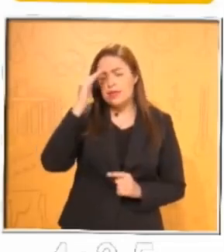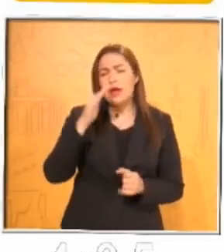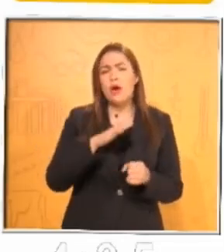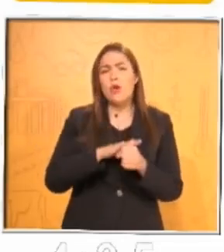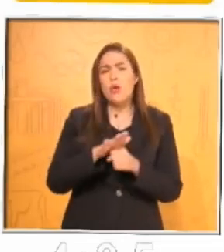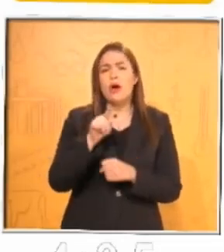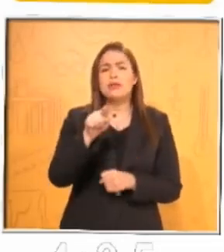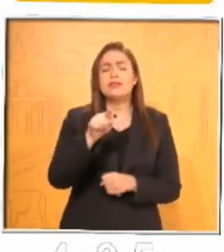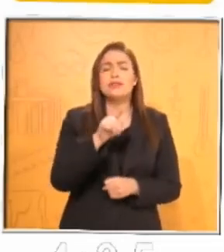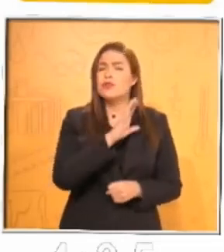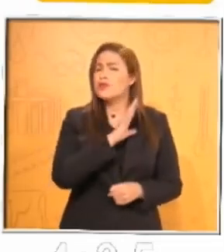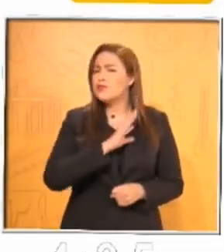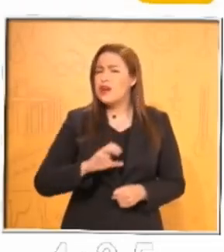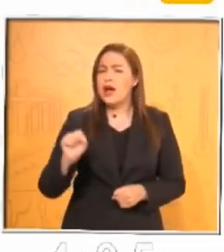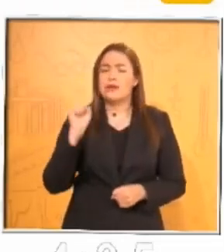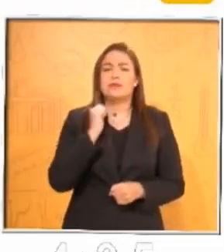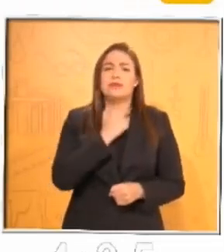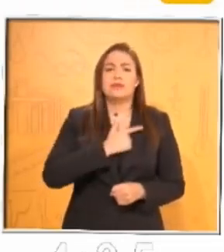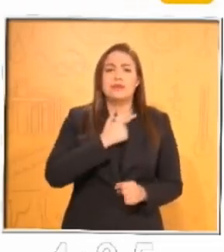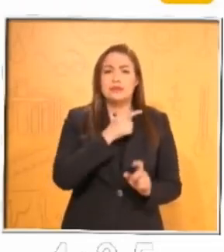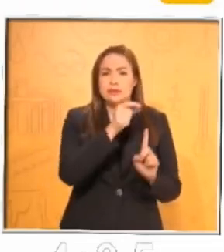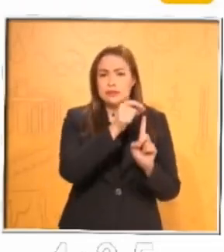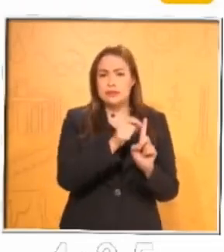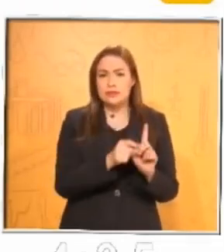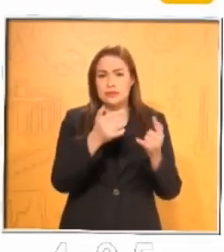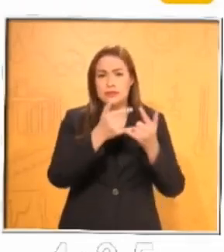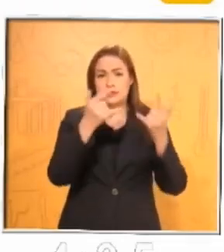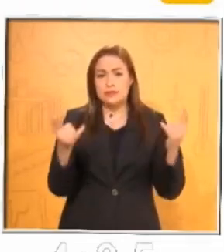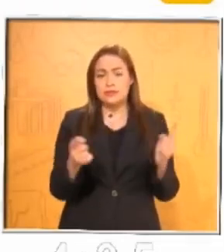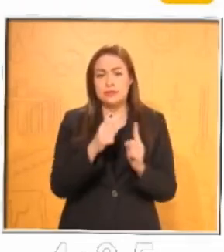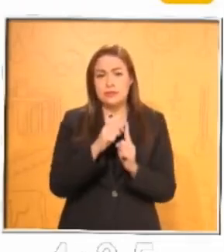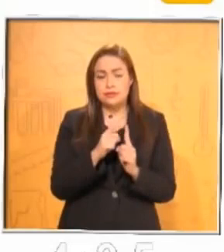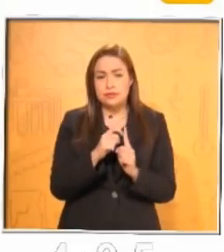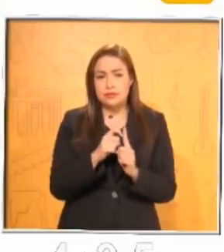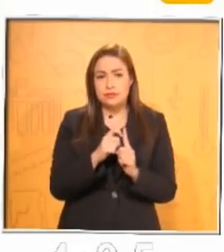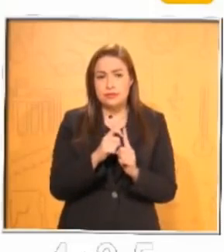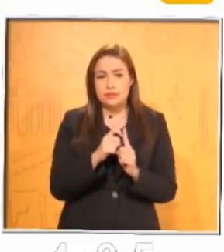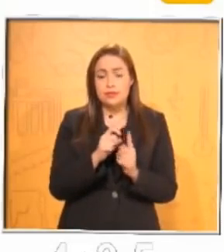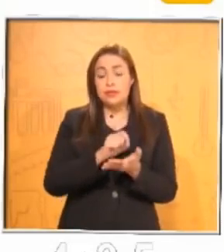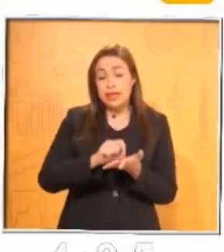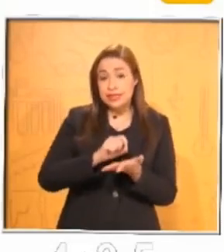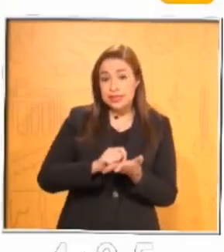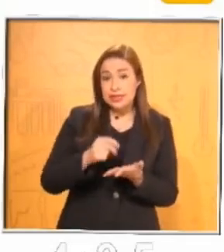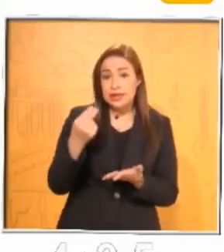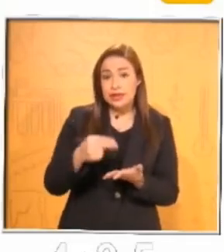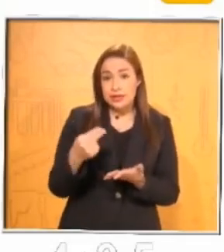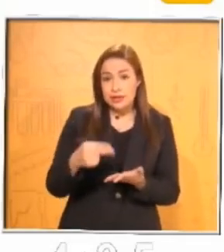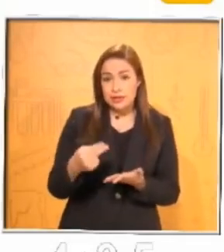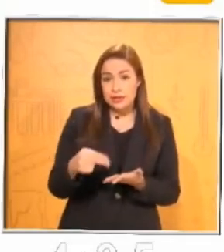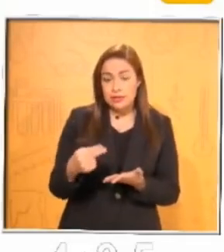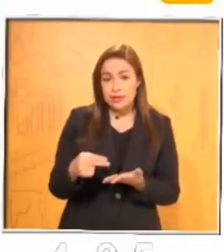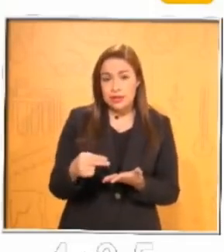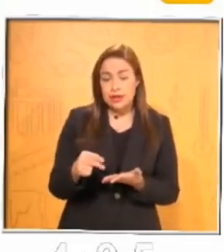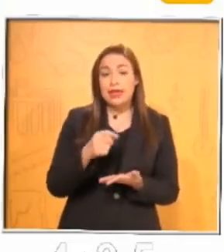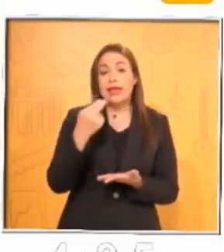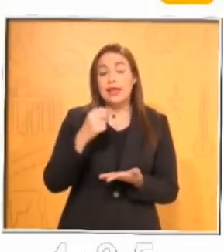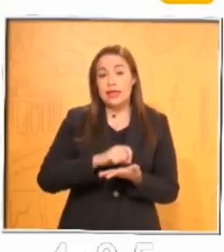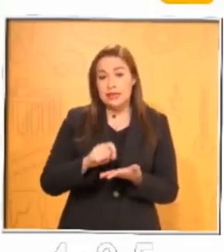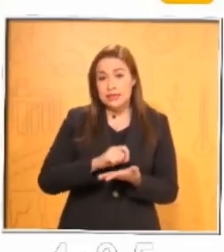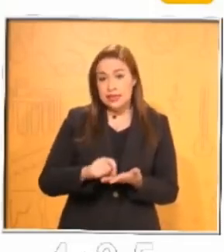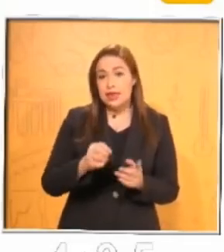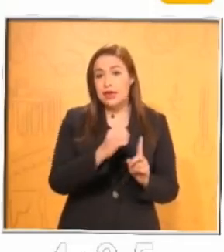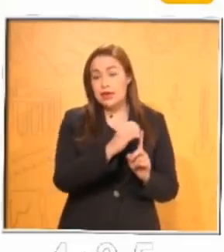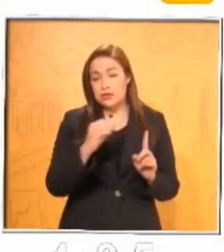favorite character of a comic strip. You will write the name. You can begin your sentence using a